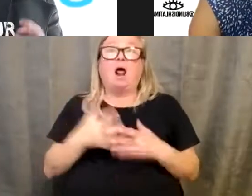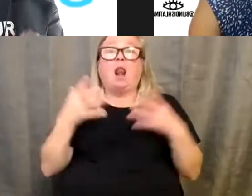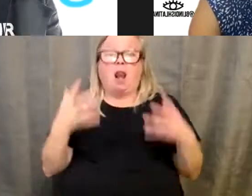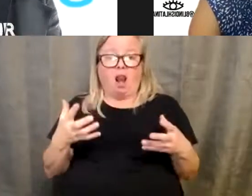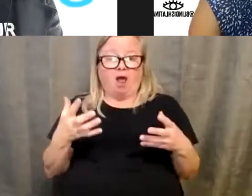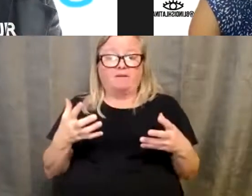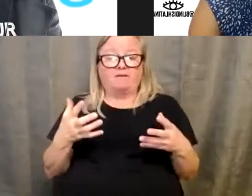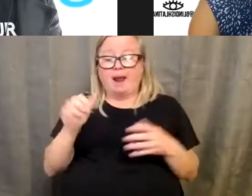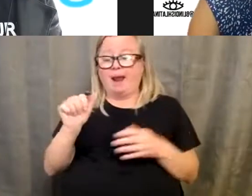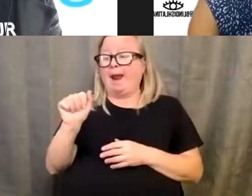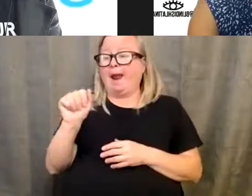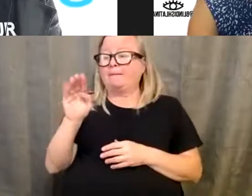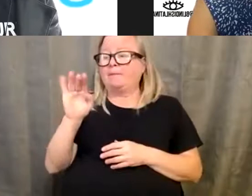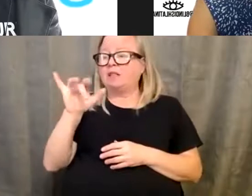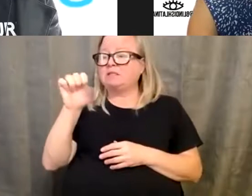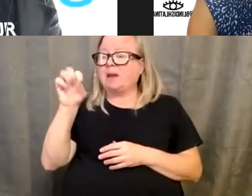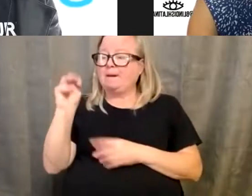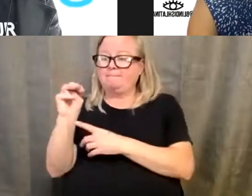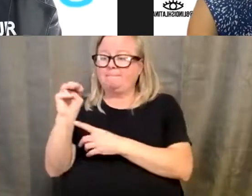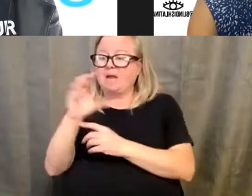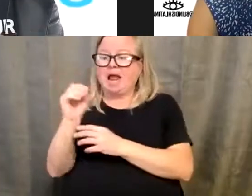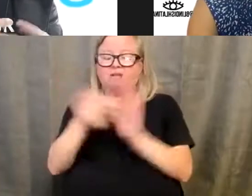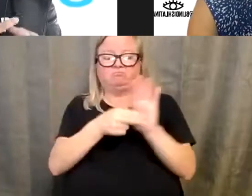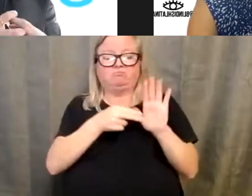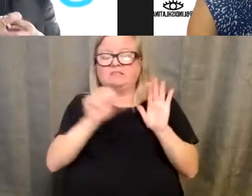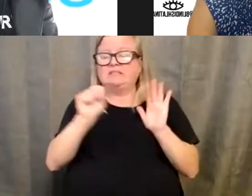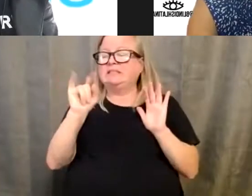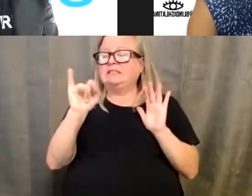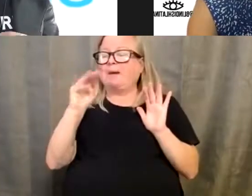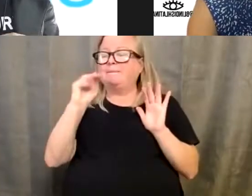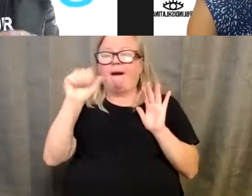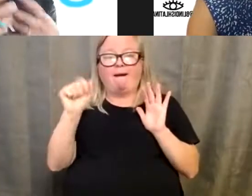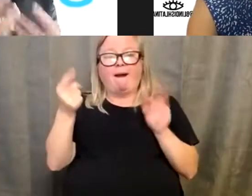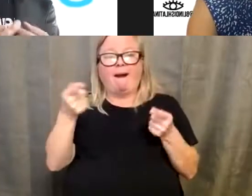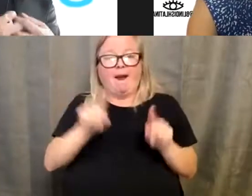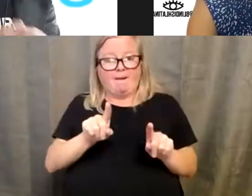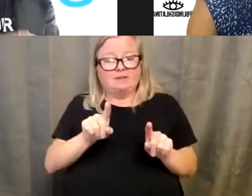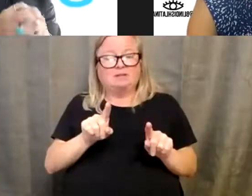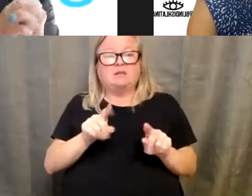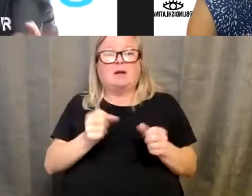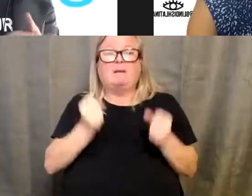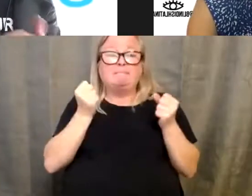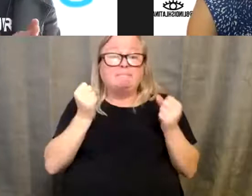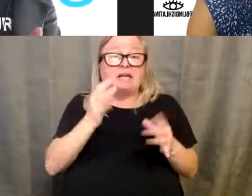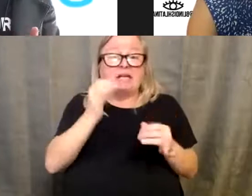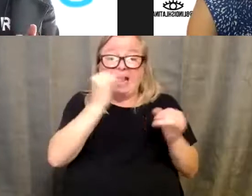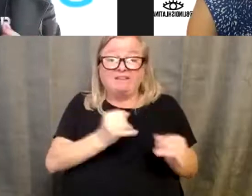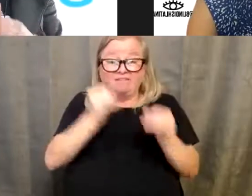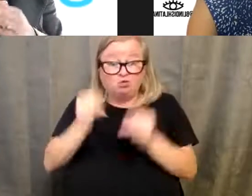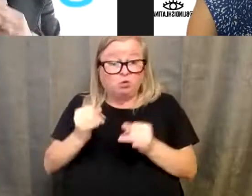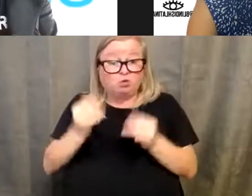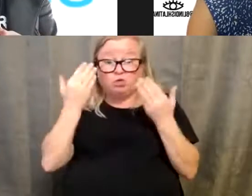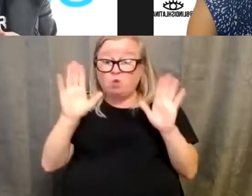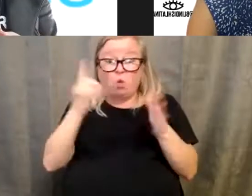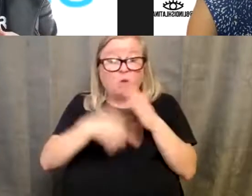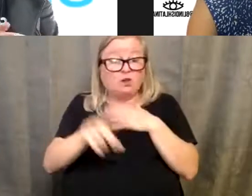ableism and stigma happens is because a lot of employers or a lot of individuals just don't know what to do.